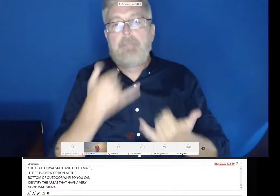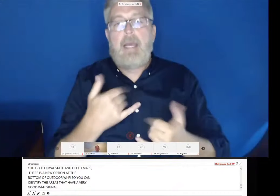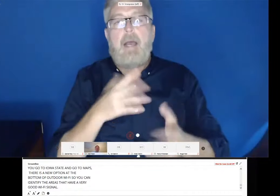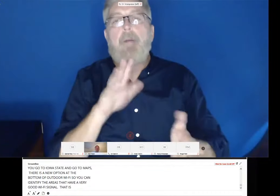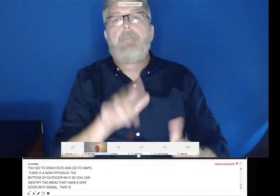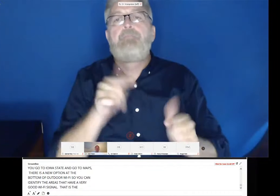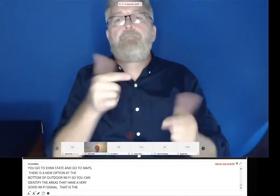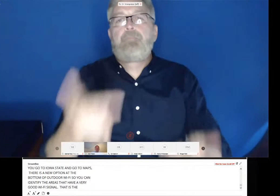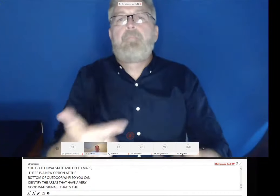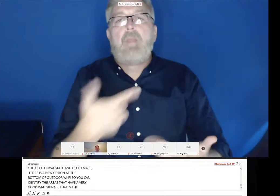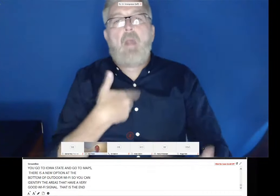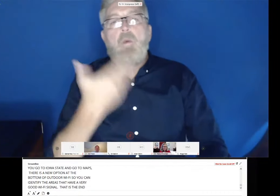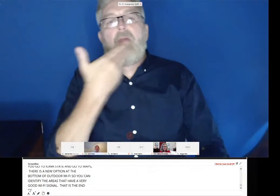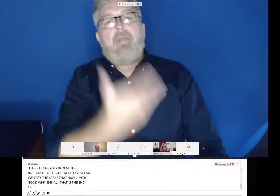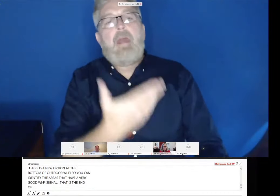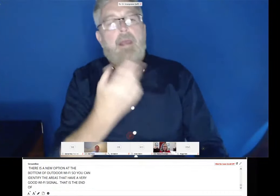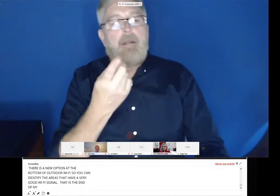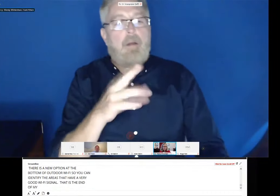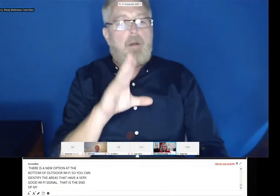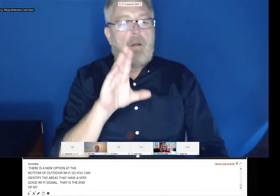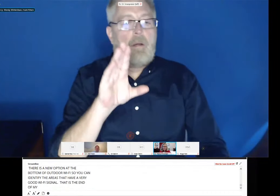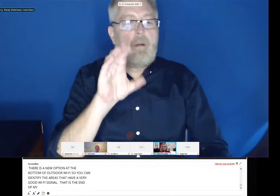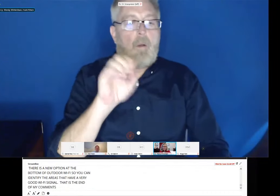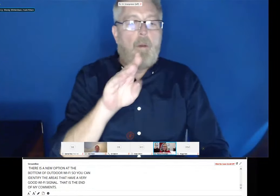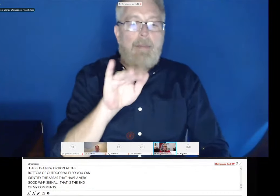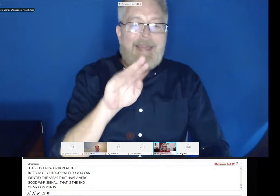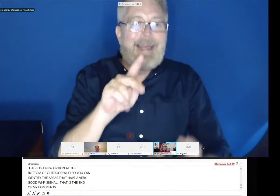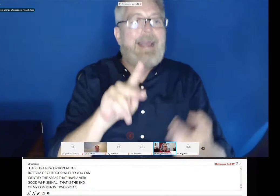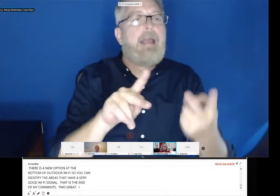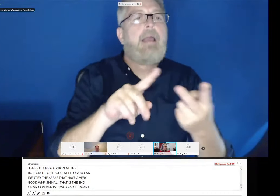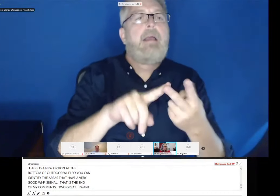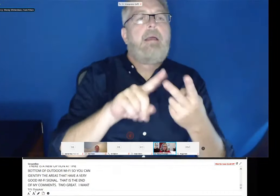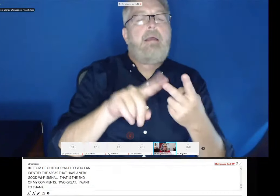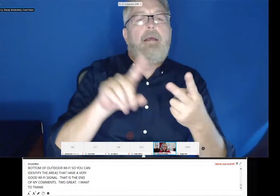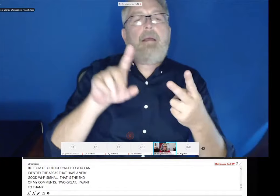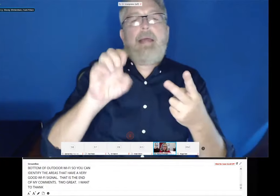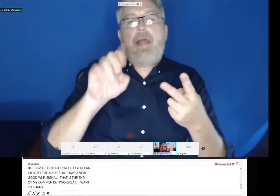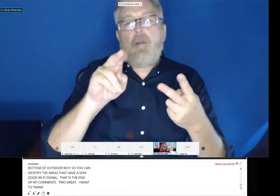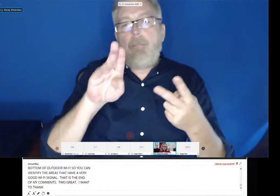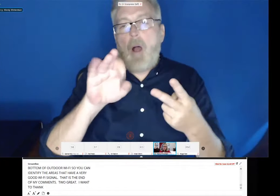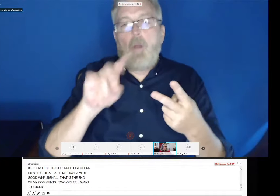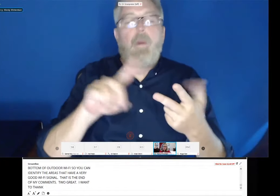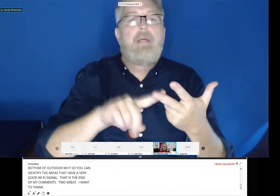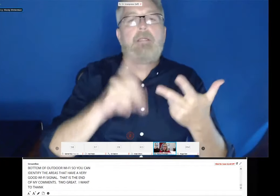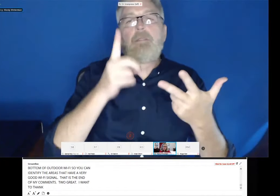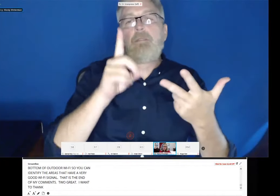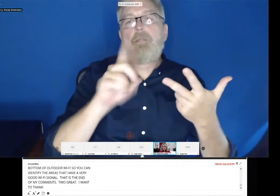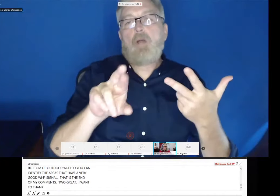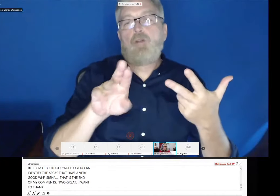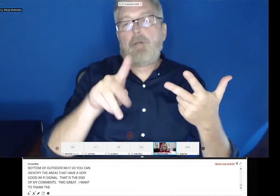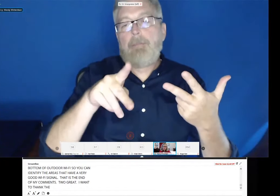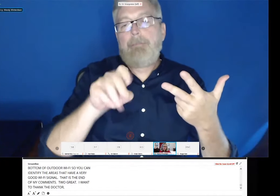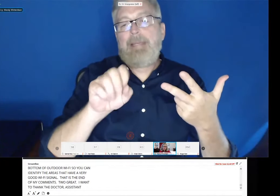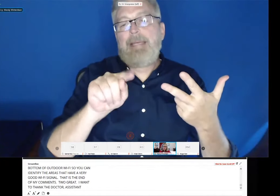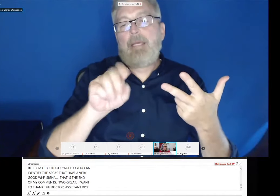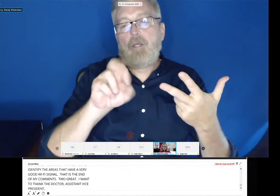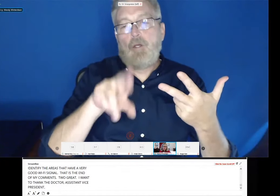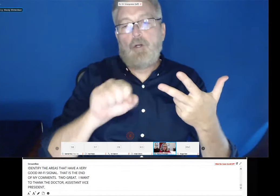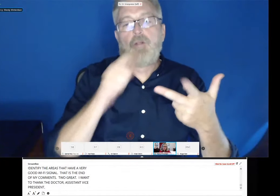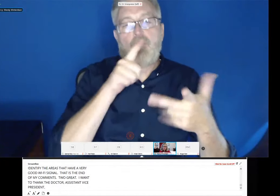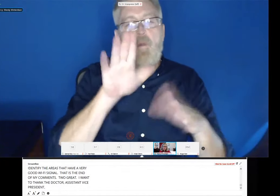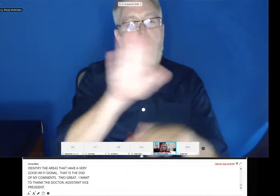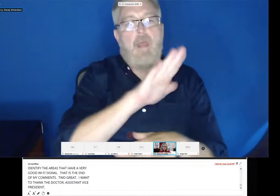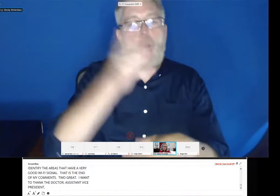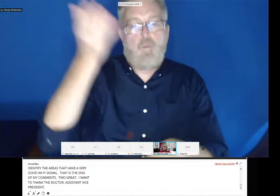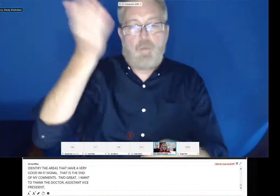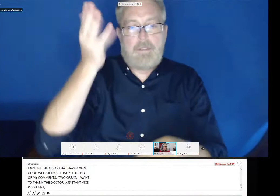want to thank Dr. Obink, Assistant Vice President Aaron Baldwin, and Dr. Peters for that set of presentations.